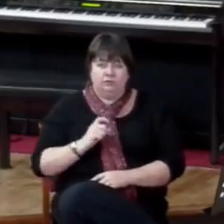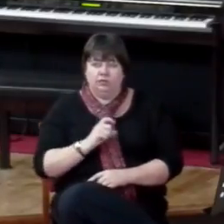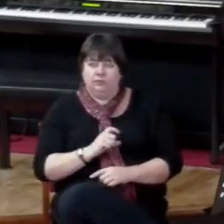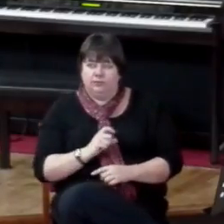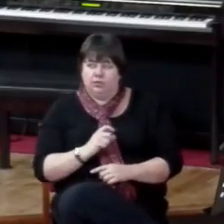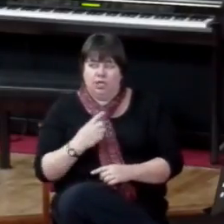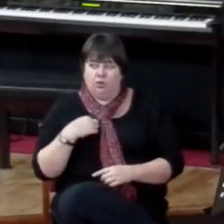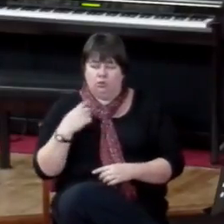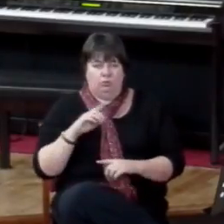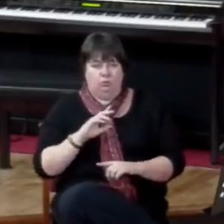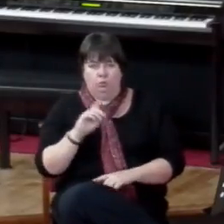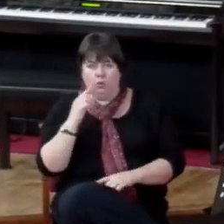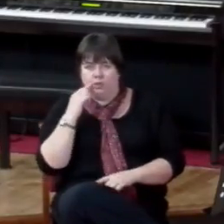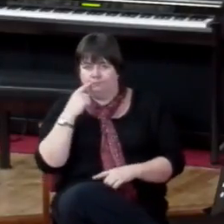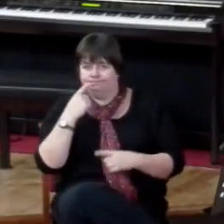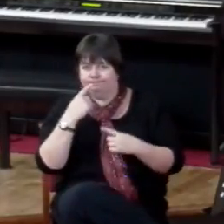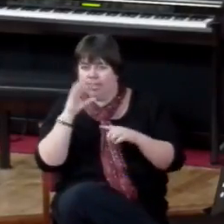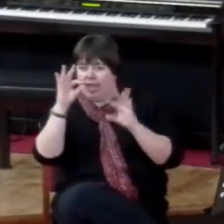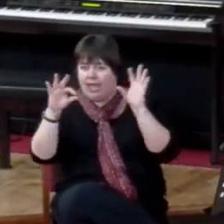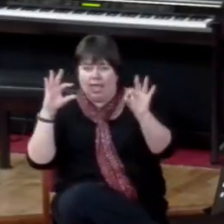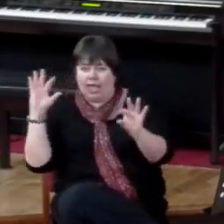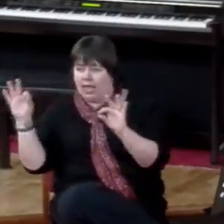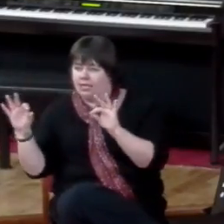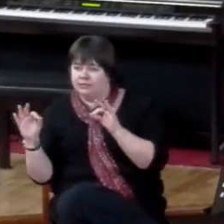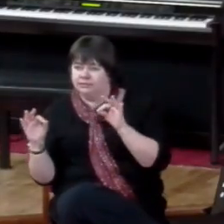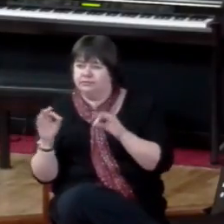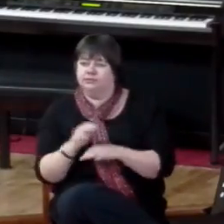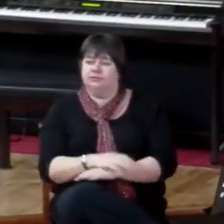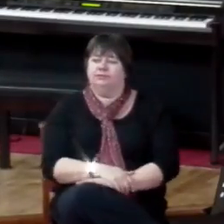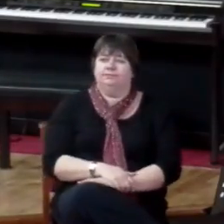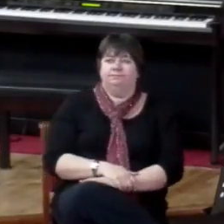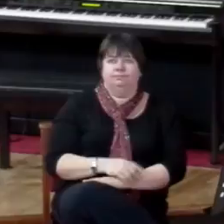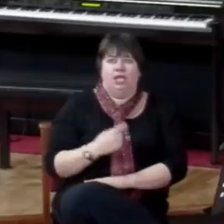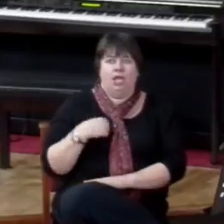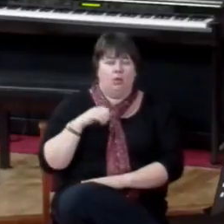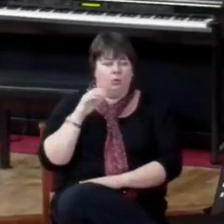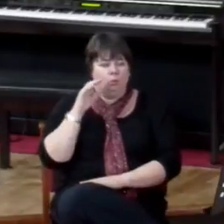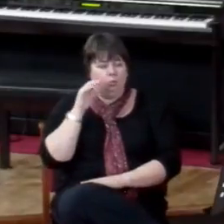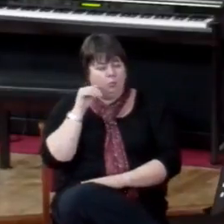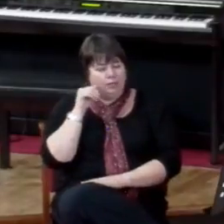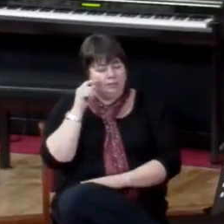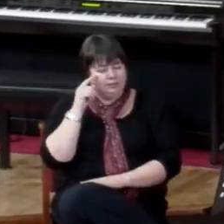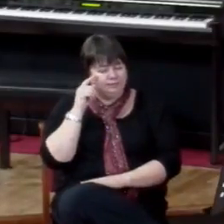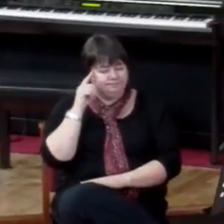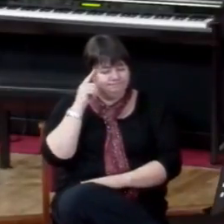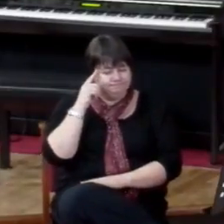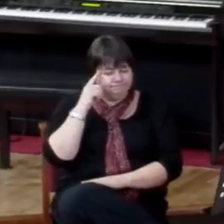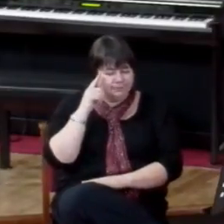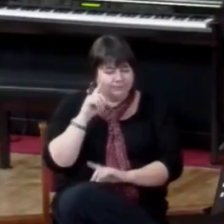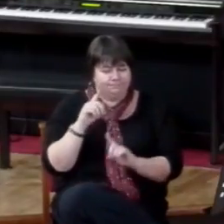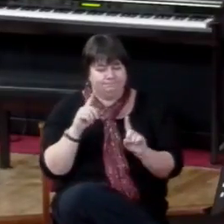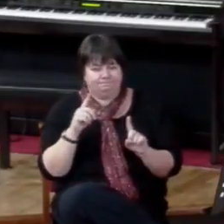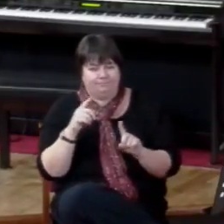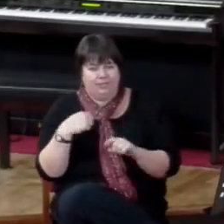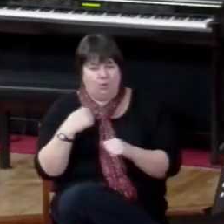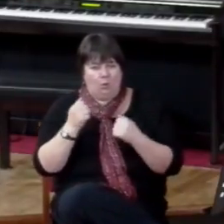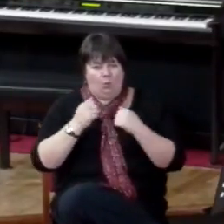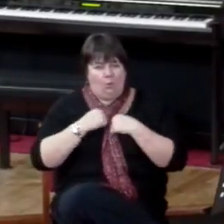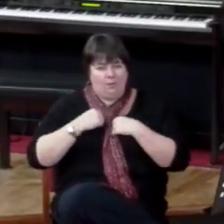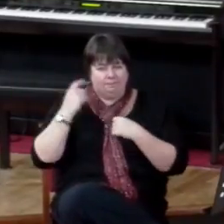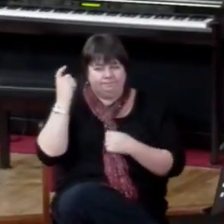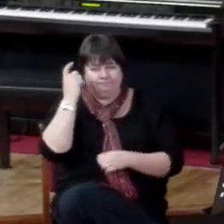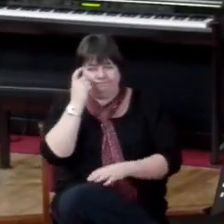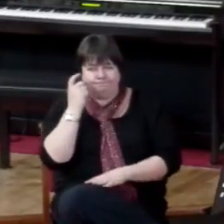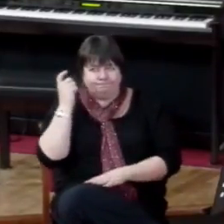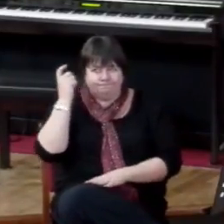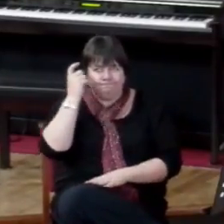so I'm not going to get you to do that. I'm going to suggest to you, well, I hope it's an educated guess. I don't know